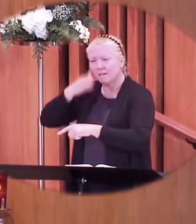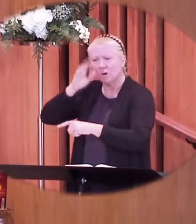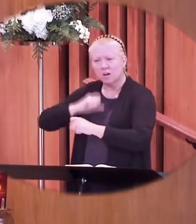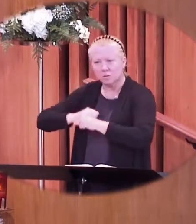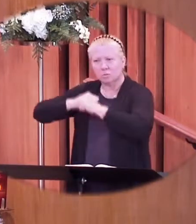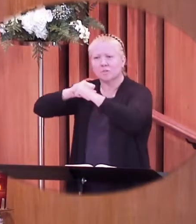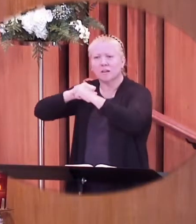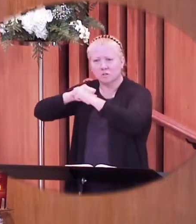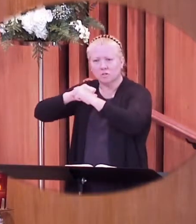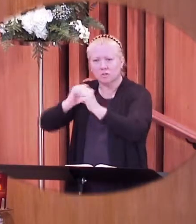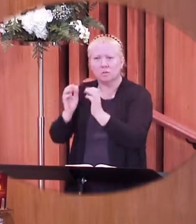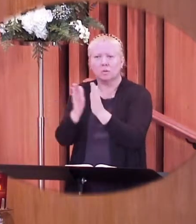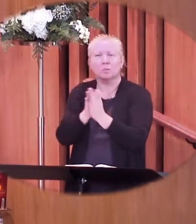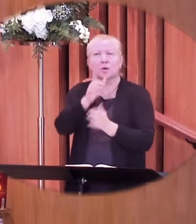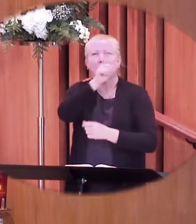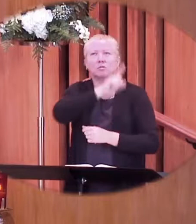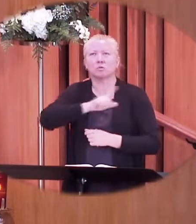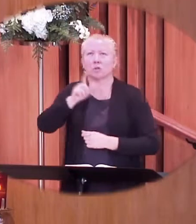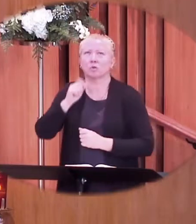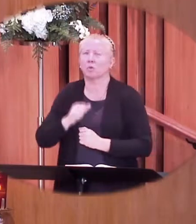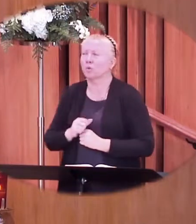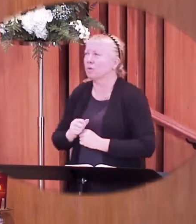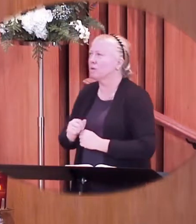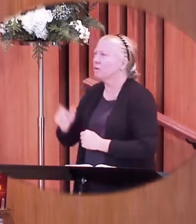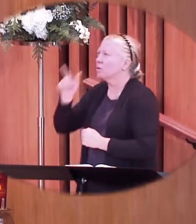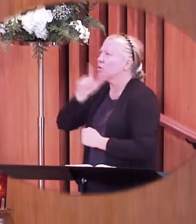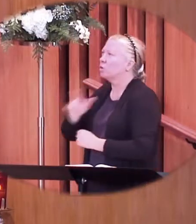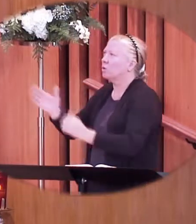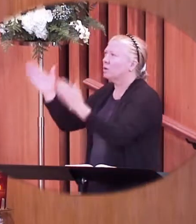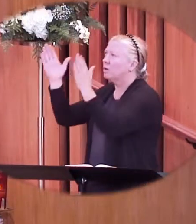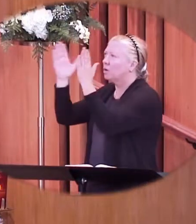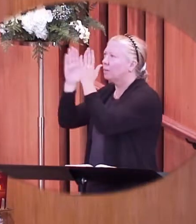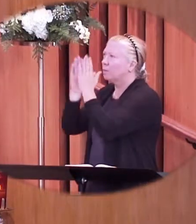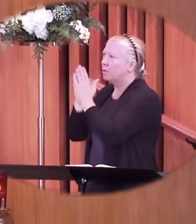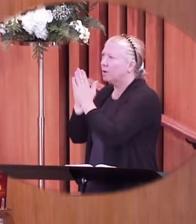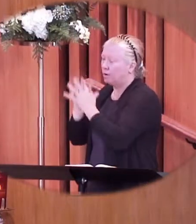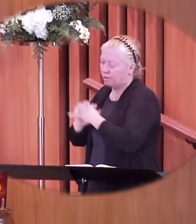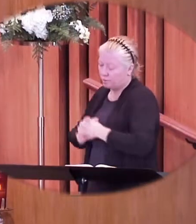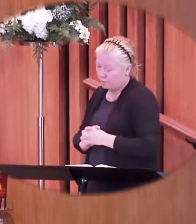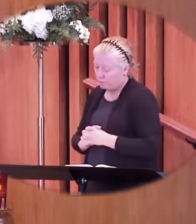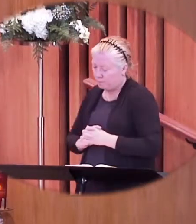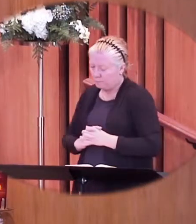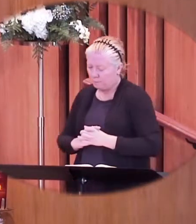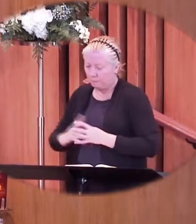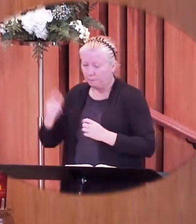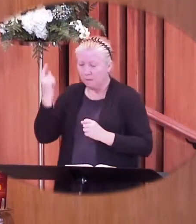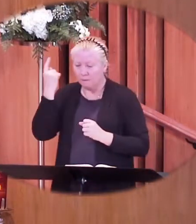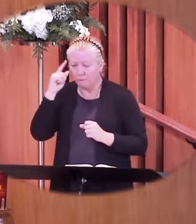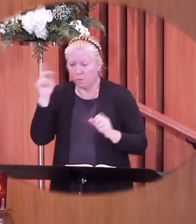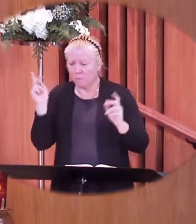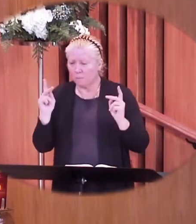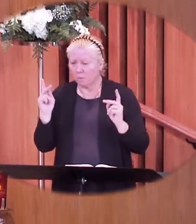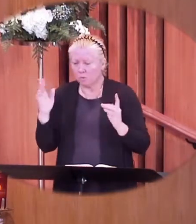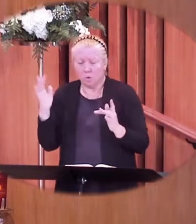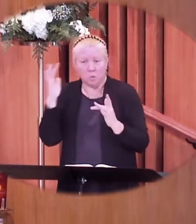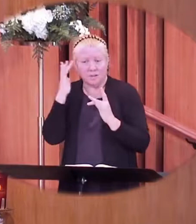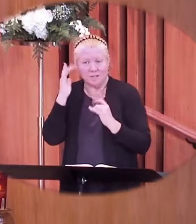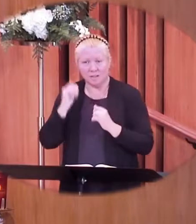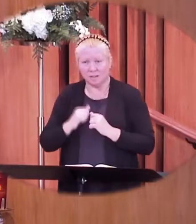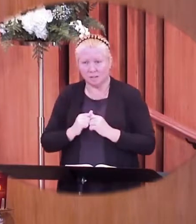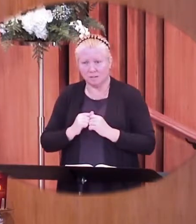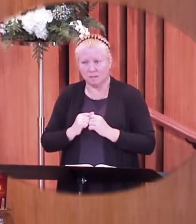us pray to the Lord. Lord, hear our prayer. For the sick and all who